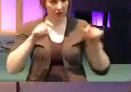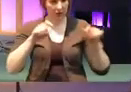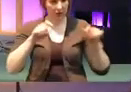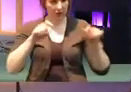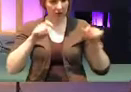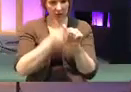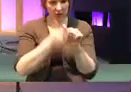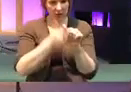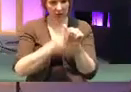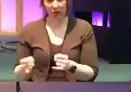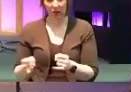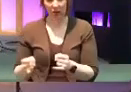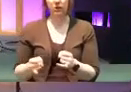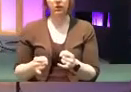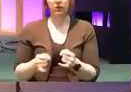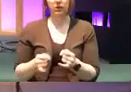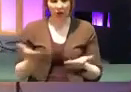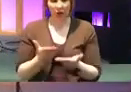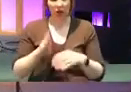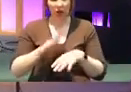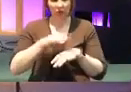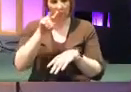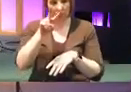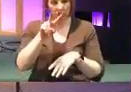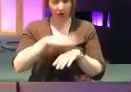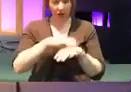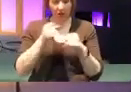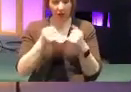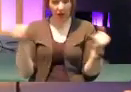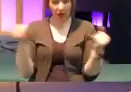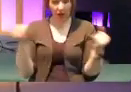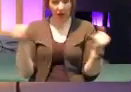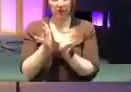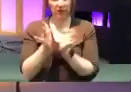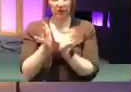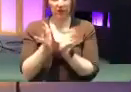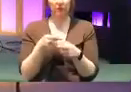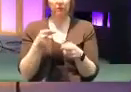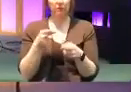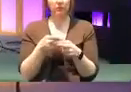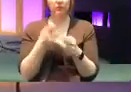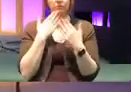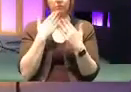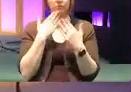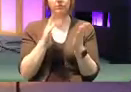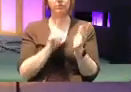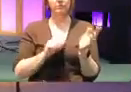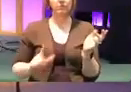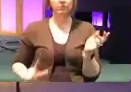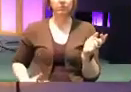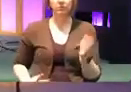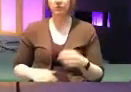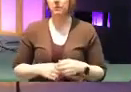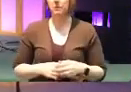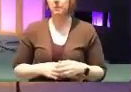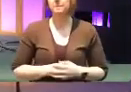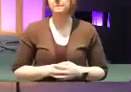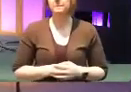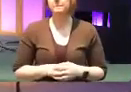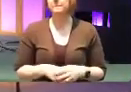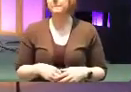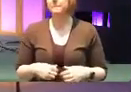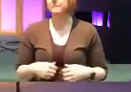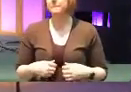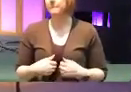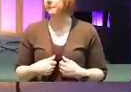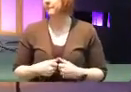individual here watching online. In Jesus' name. Thank you, Lord. Let's sing this chorus a couple more times again. You stay as long